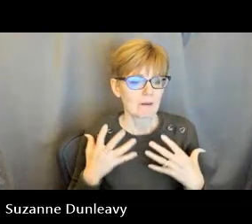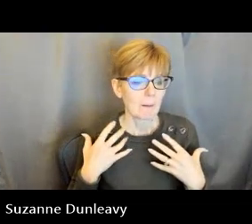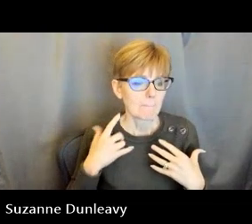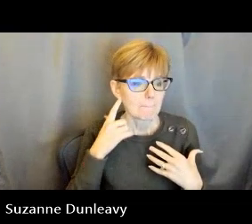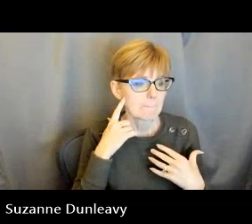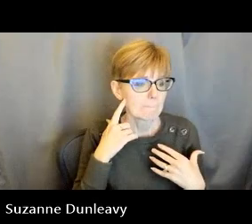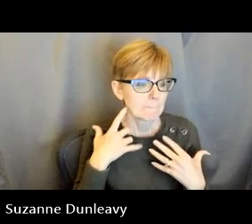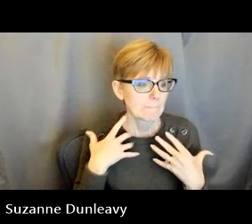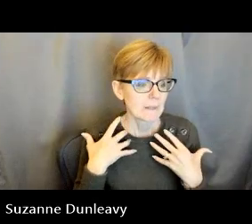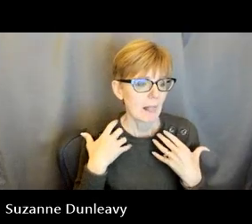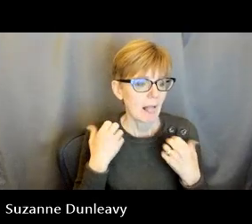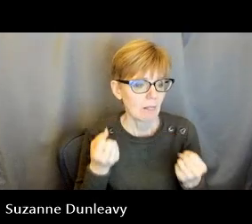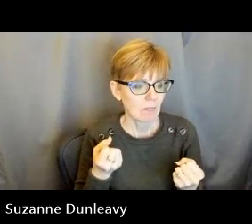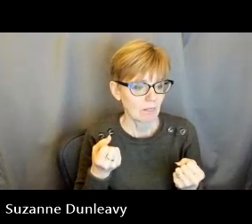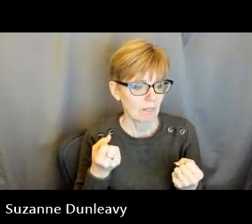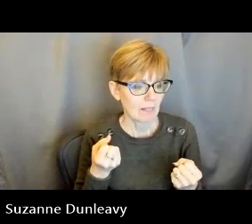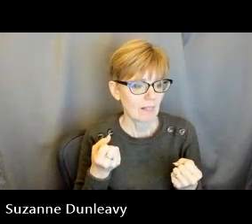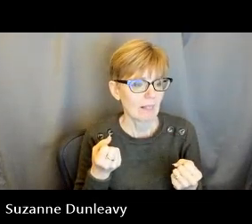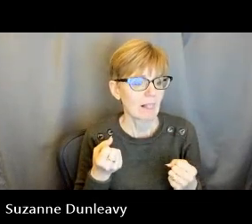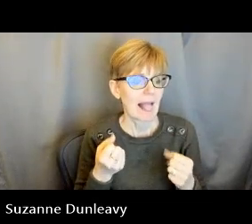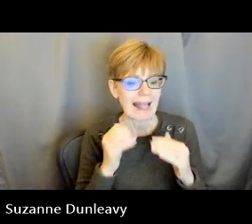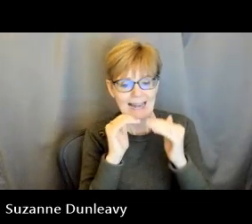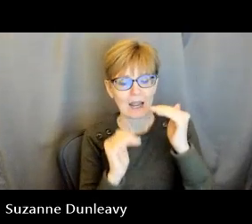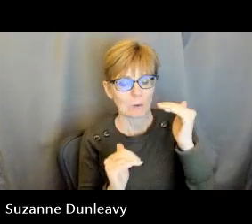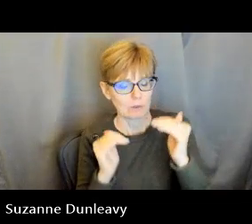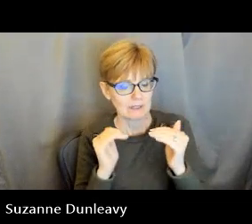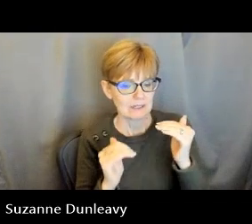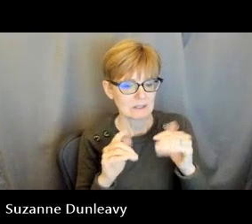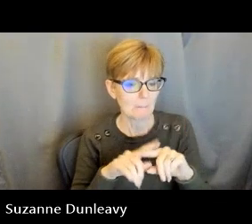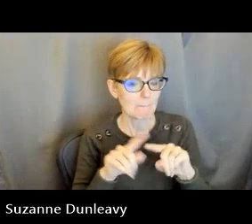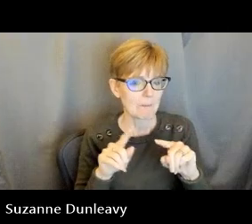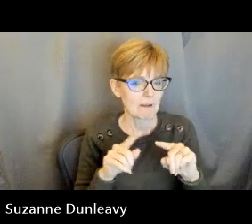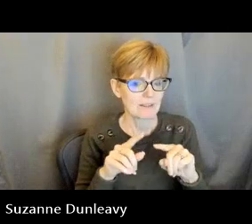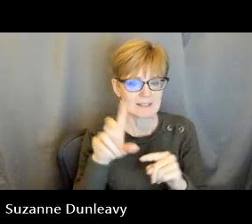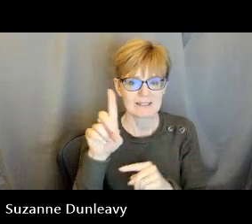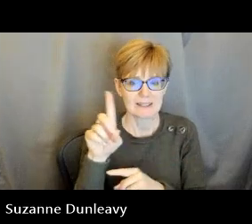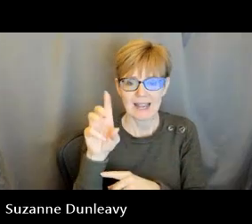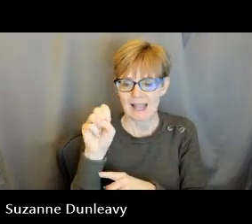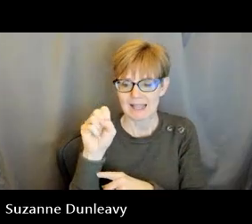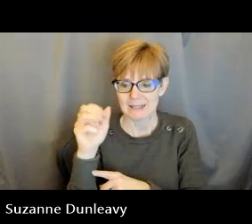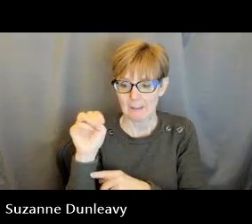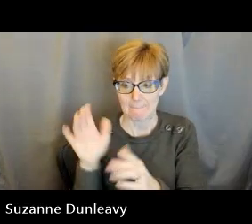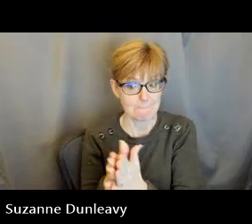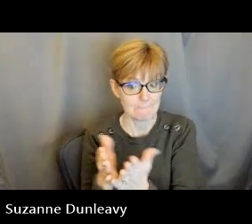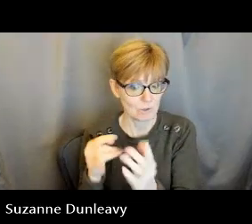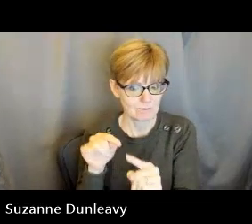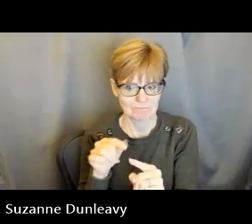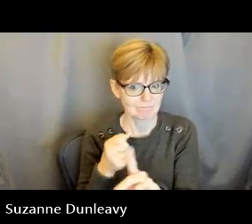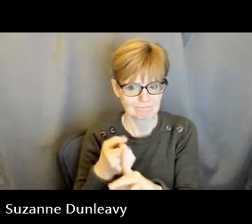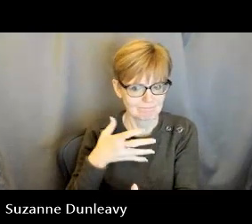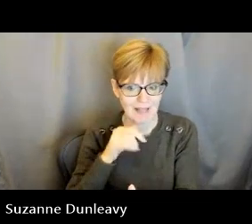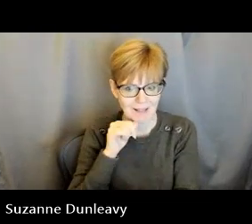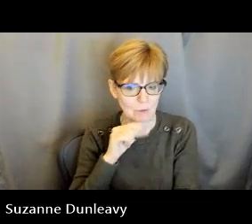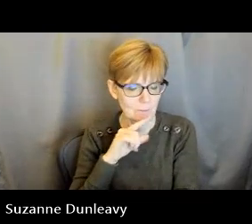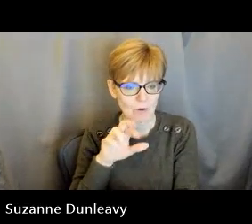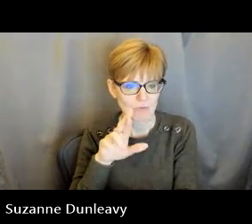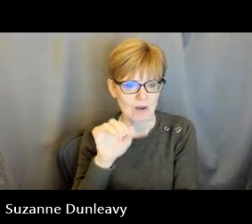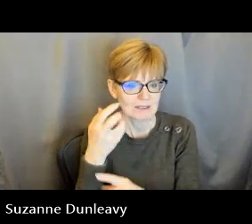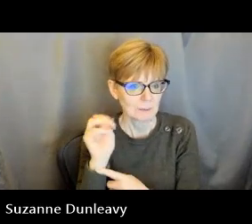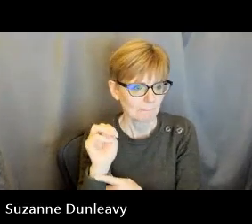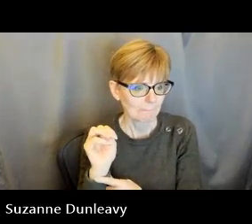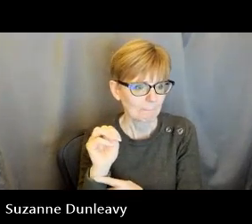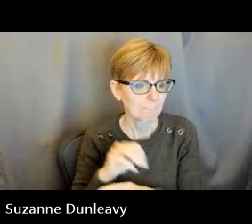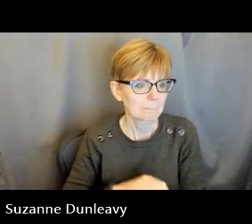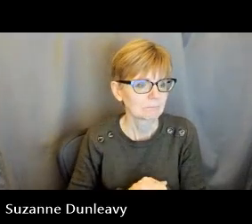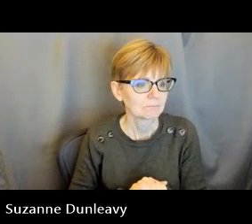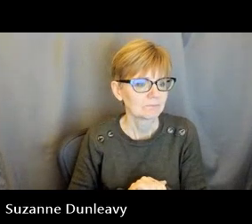manual doesn't really talk about racism at all. And so there are new tools that we've been using. I have an image of one on the screen right